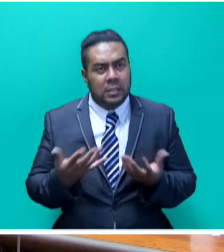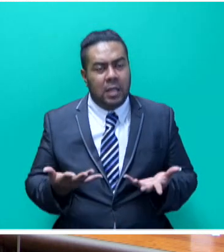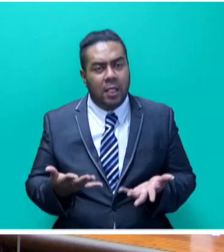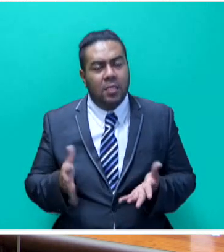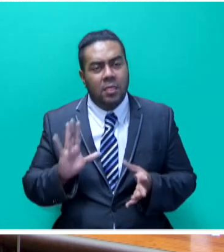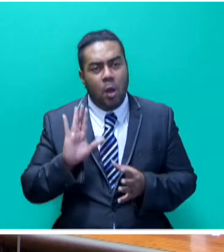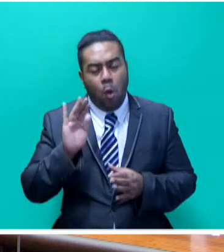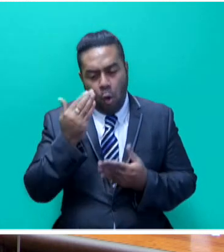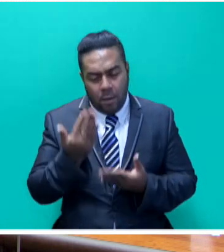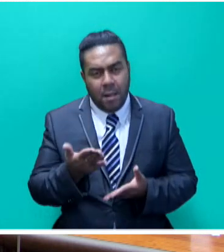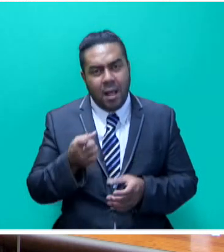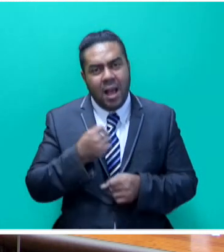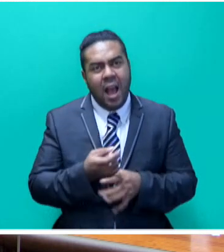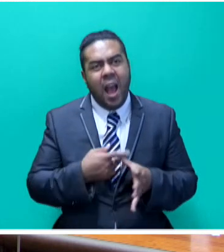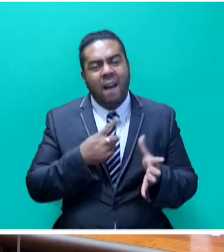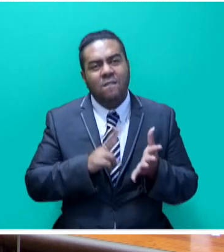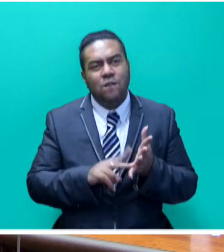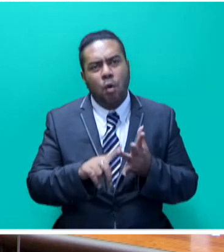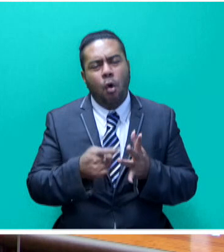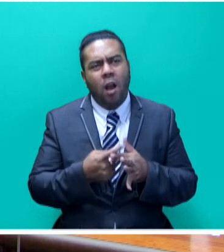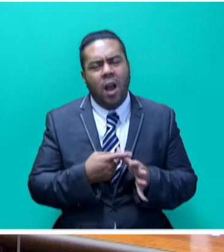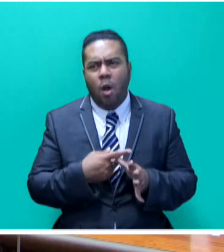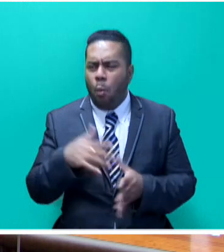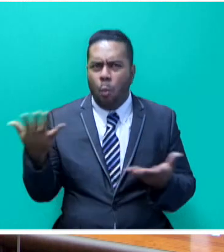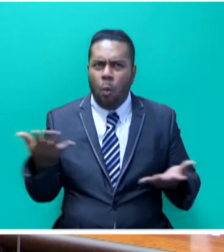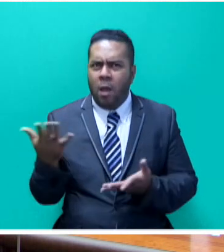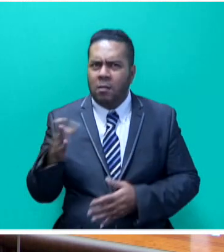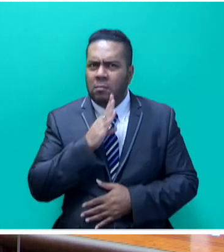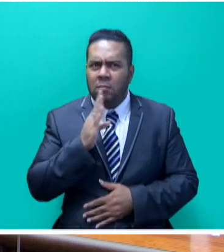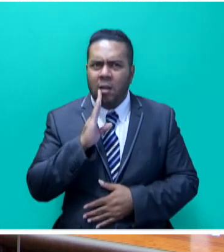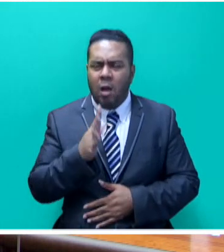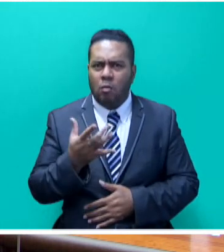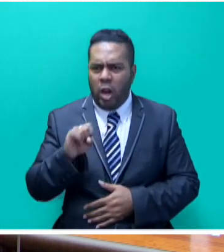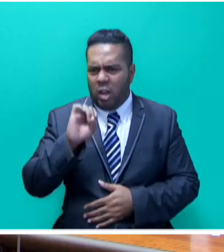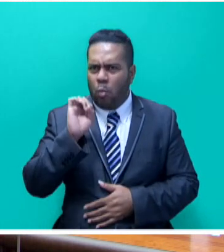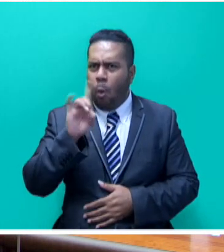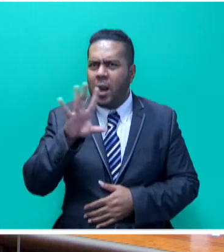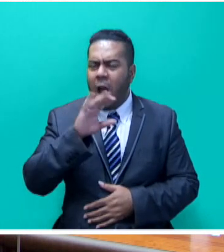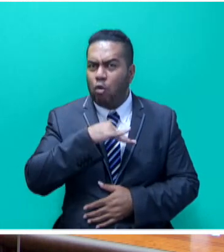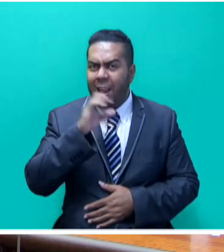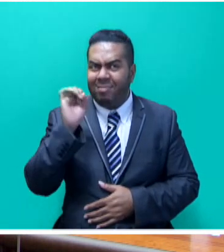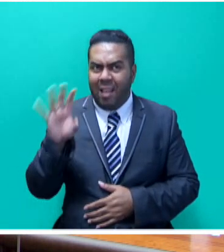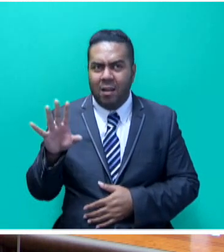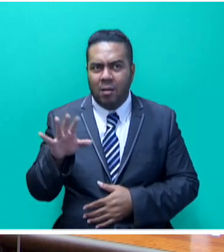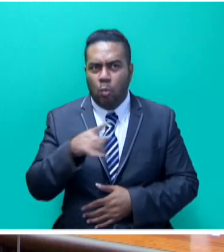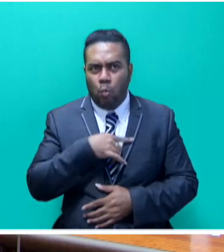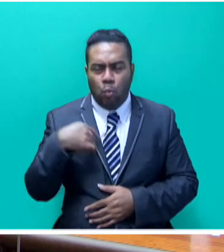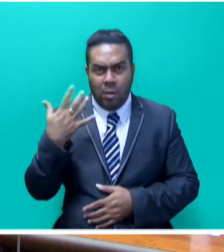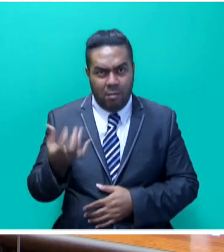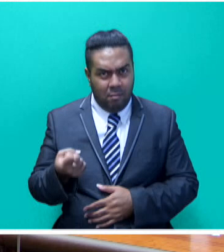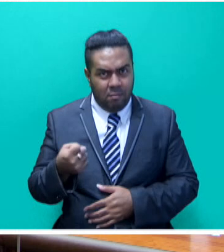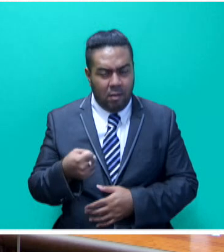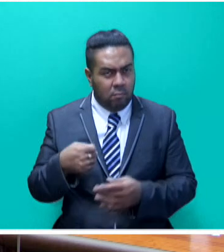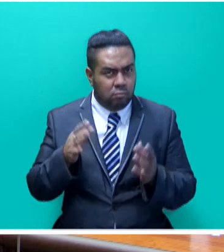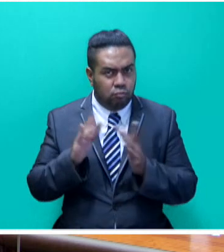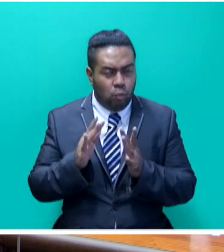Honorable Gavoka, where are you coming up with these misleading ranking of 110 when we have been in touch